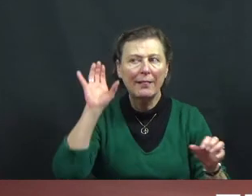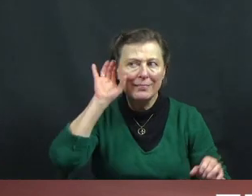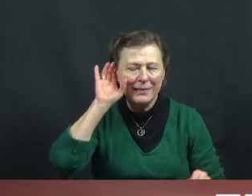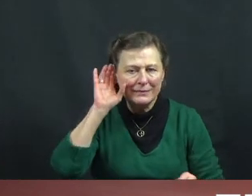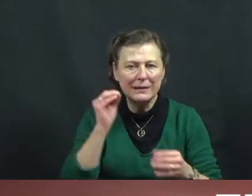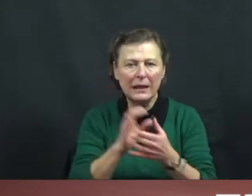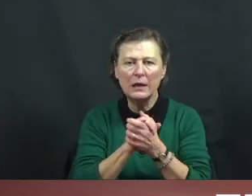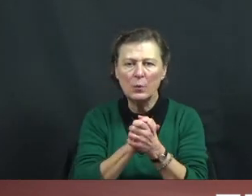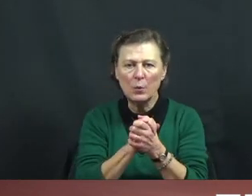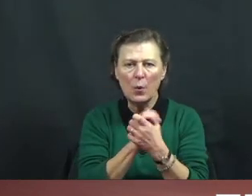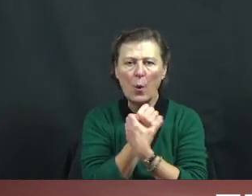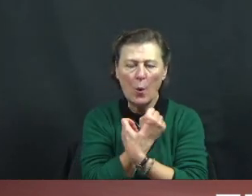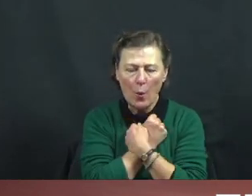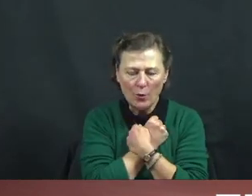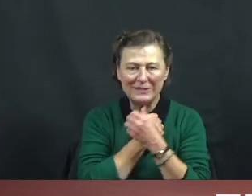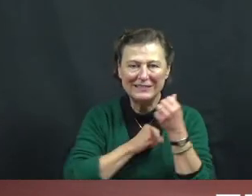another.